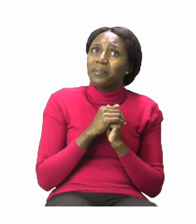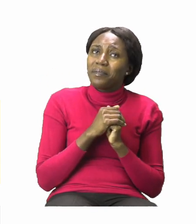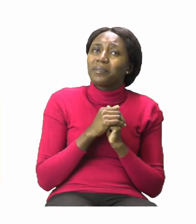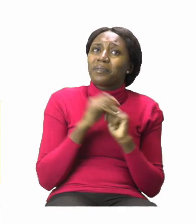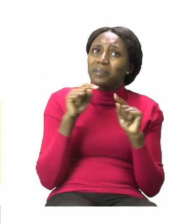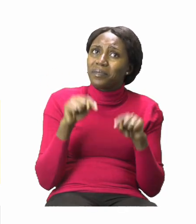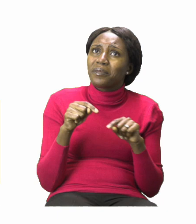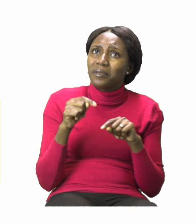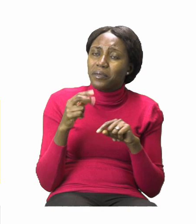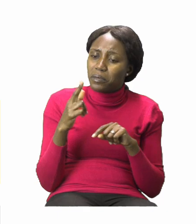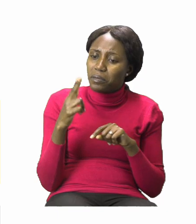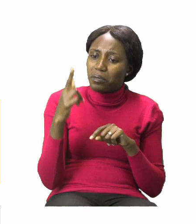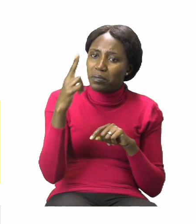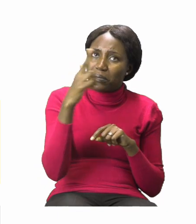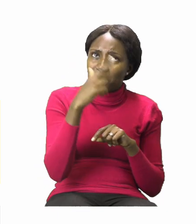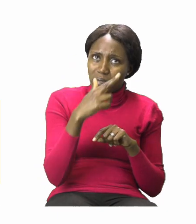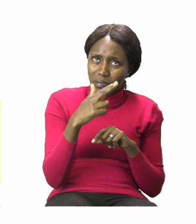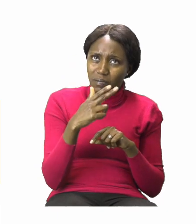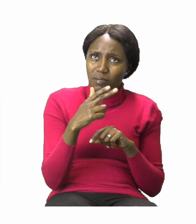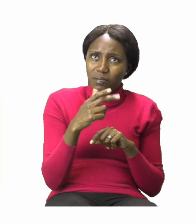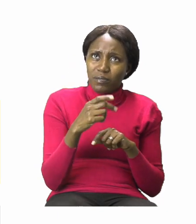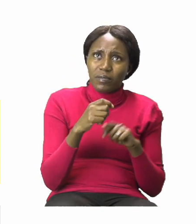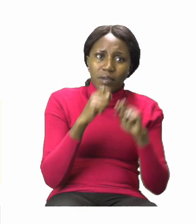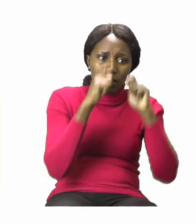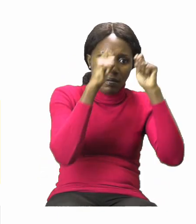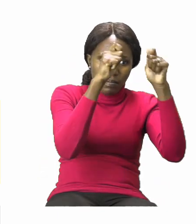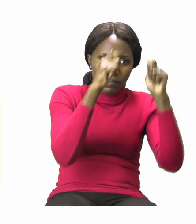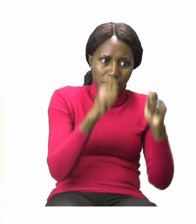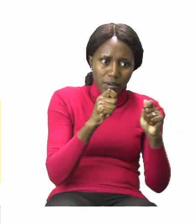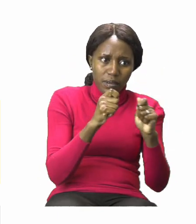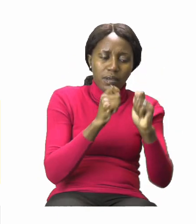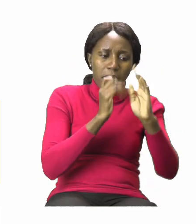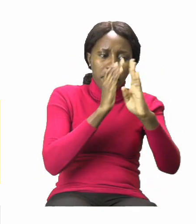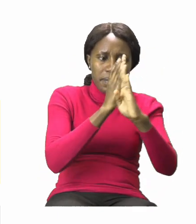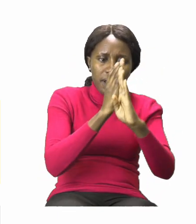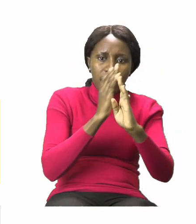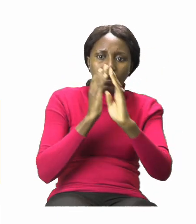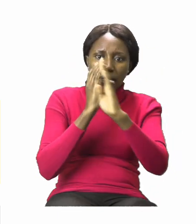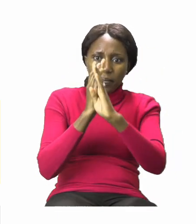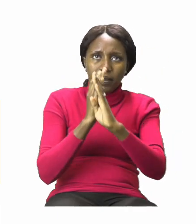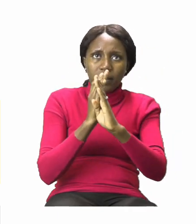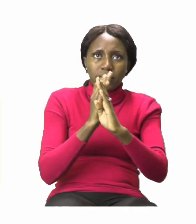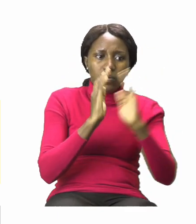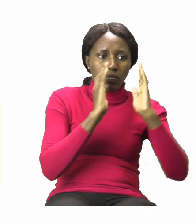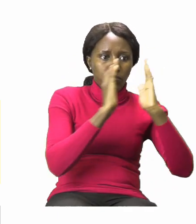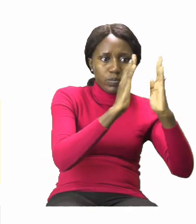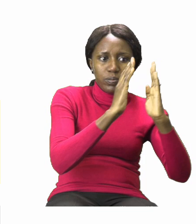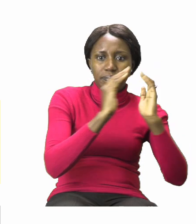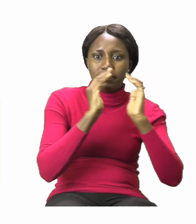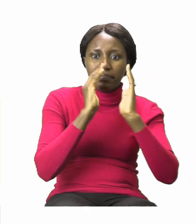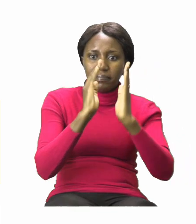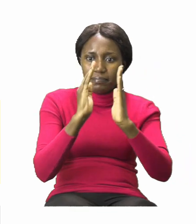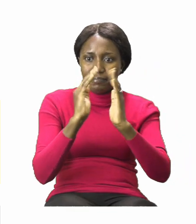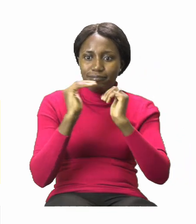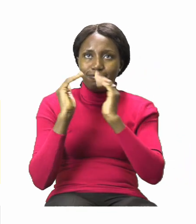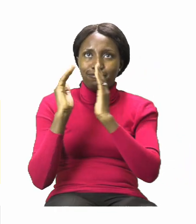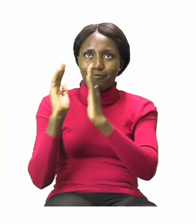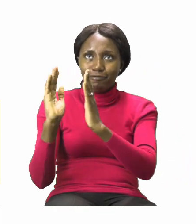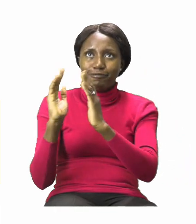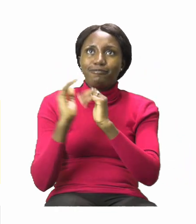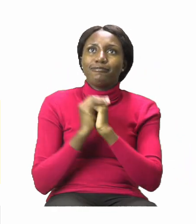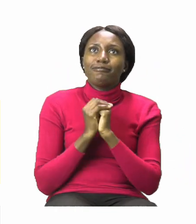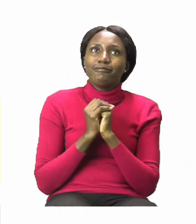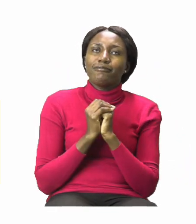out the cards and paste them in the correct order. But before we do that, we need